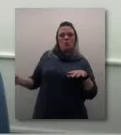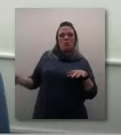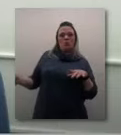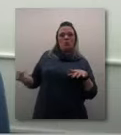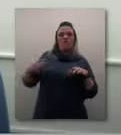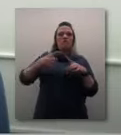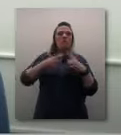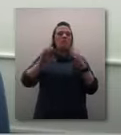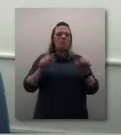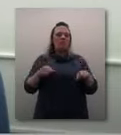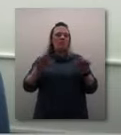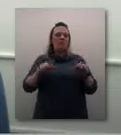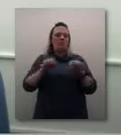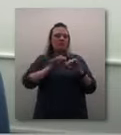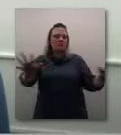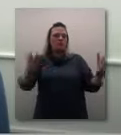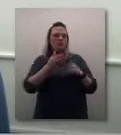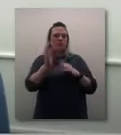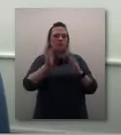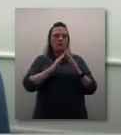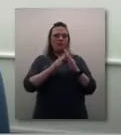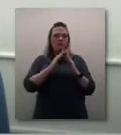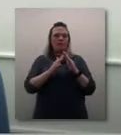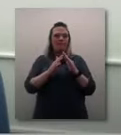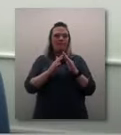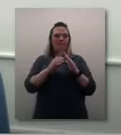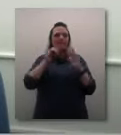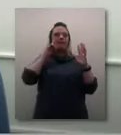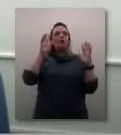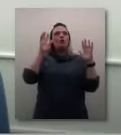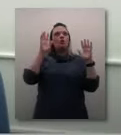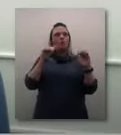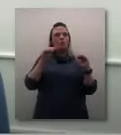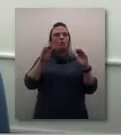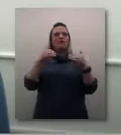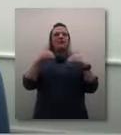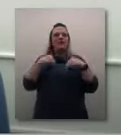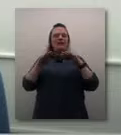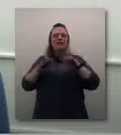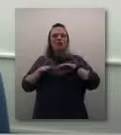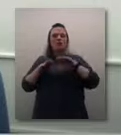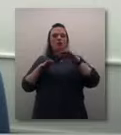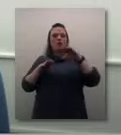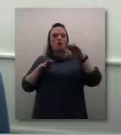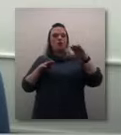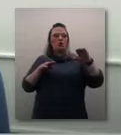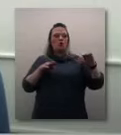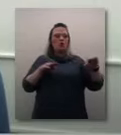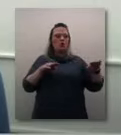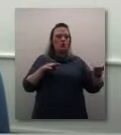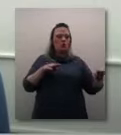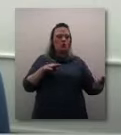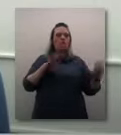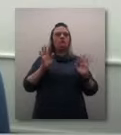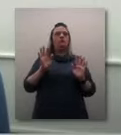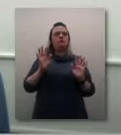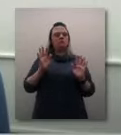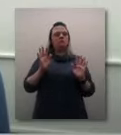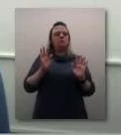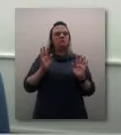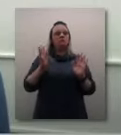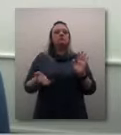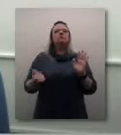community transmission, and hopefully, get our curve to a place where we're able to put back. So